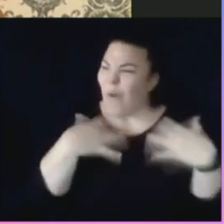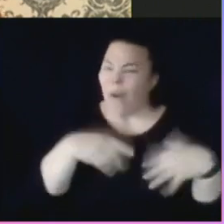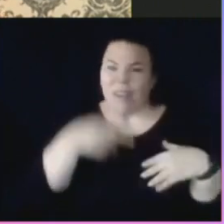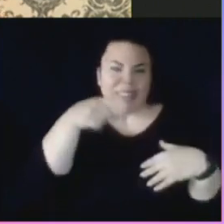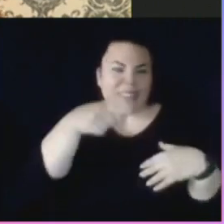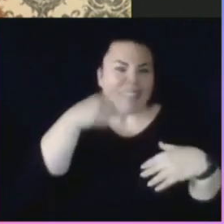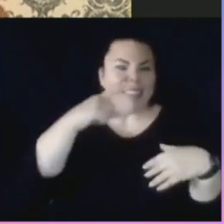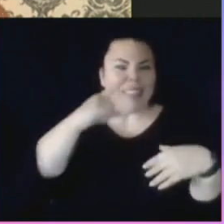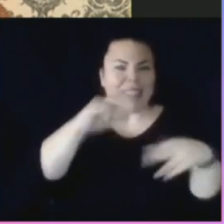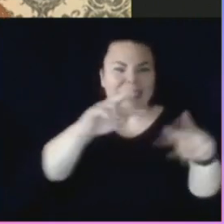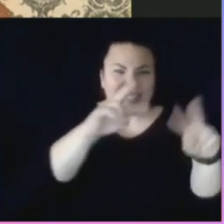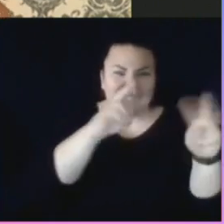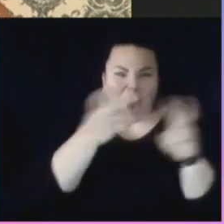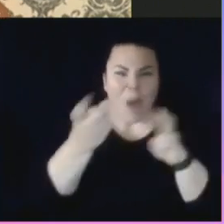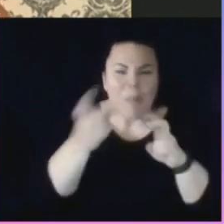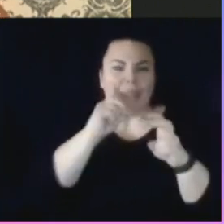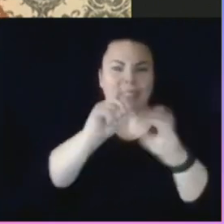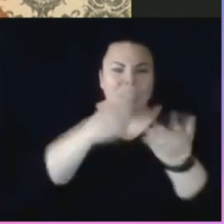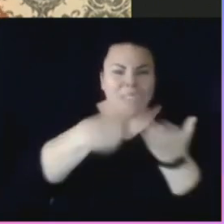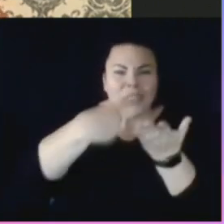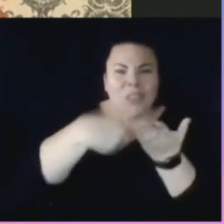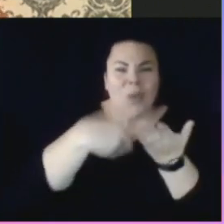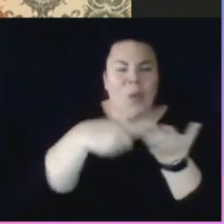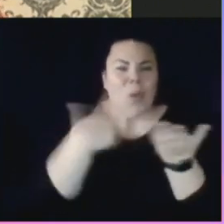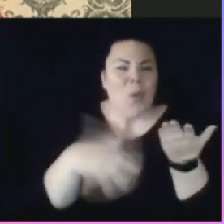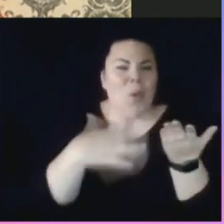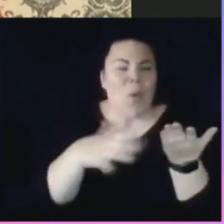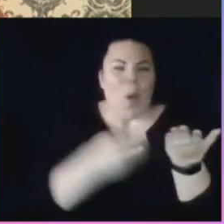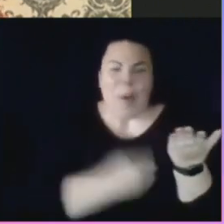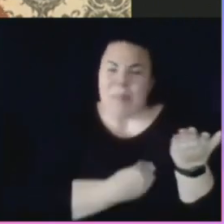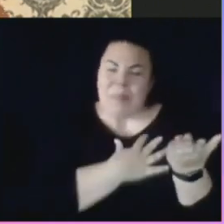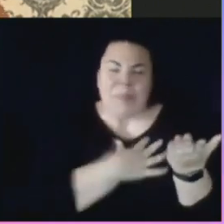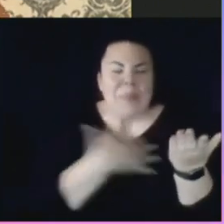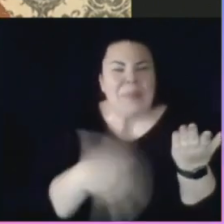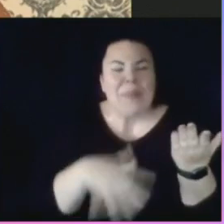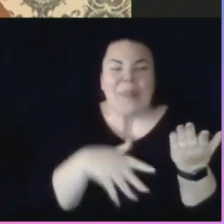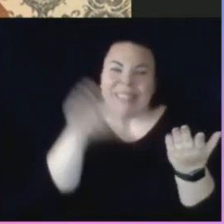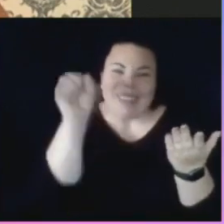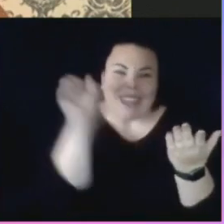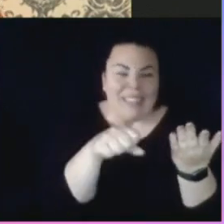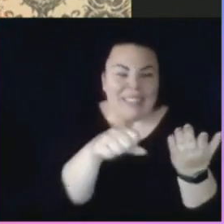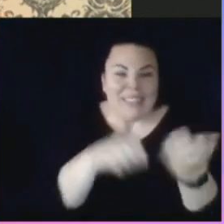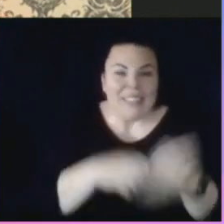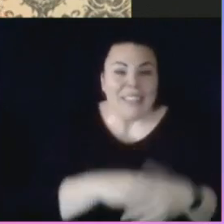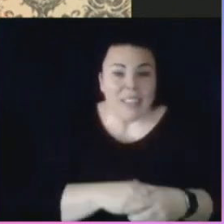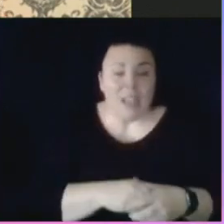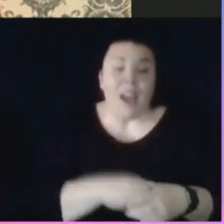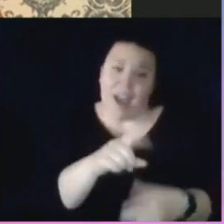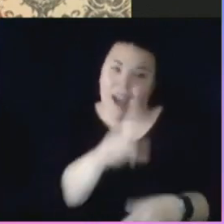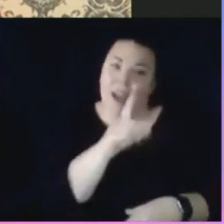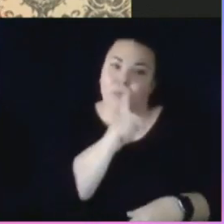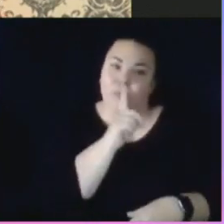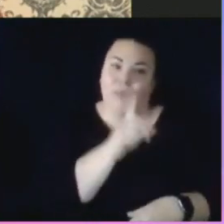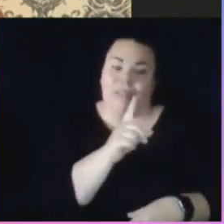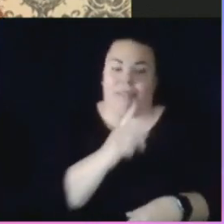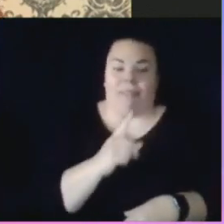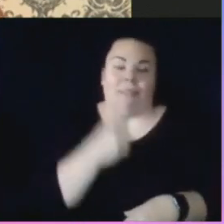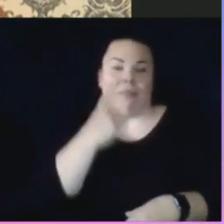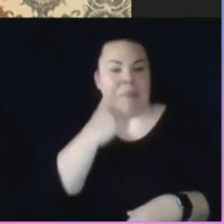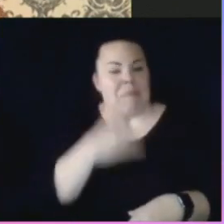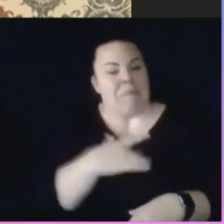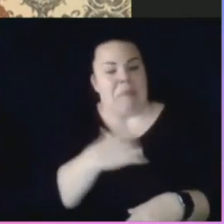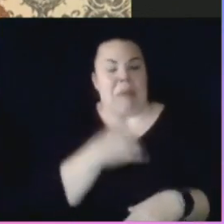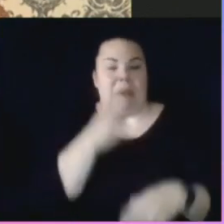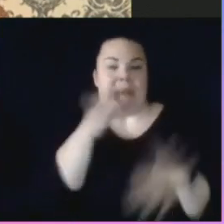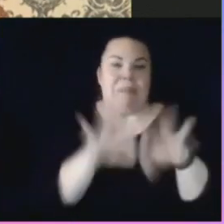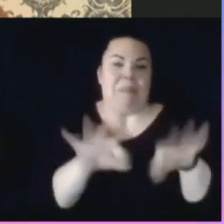how you are. And in my last question to you, I think it's really important that we're ending with that, is that, you know,